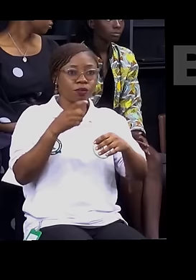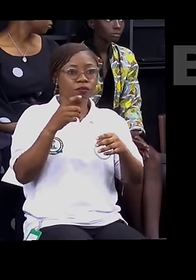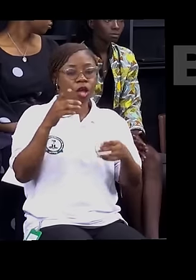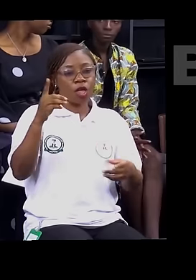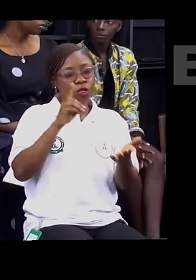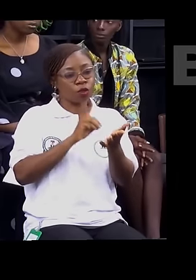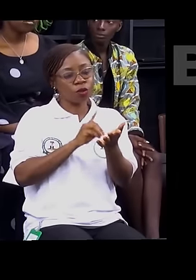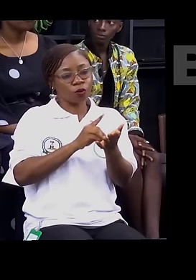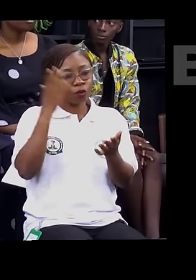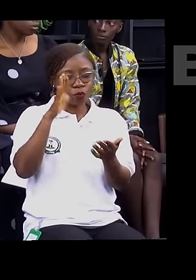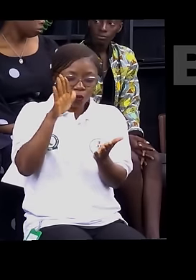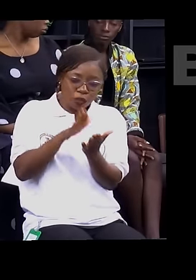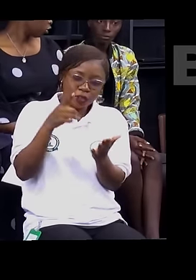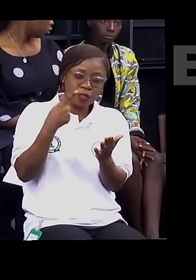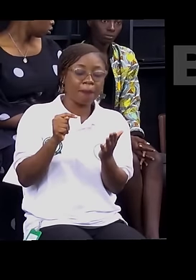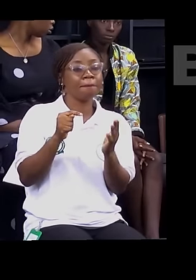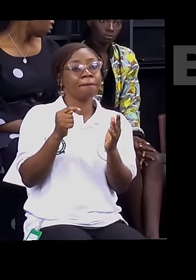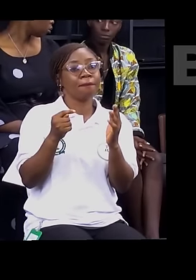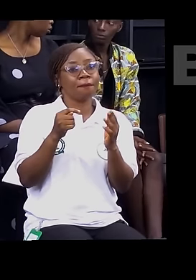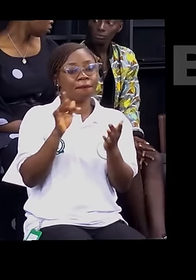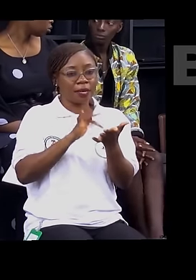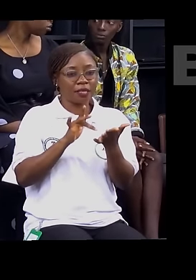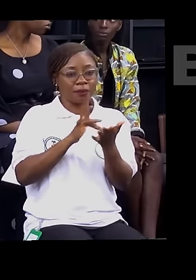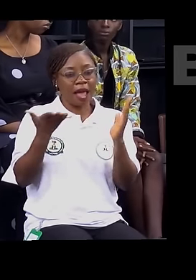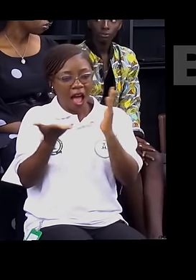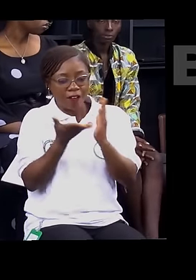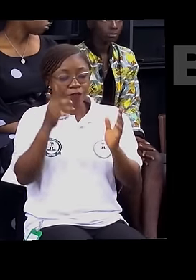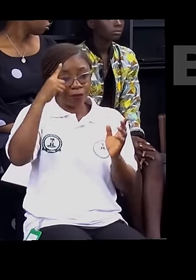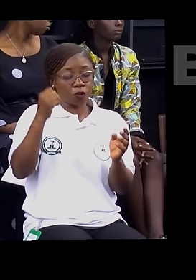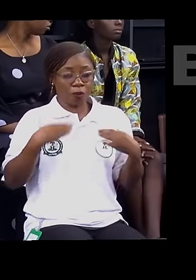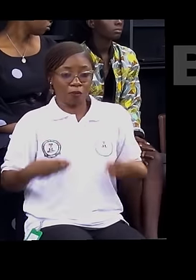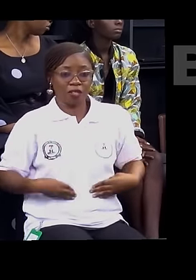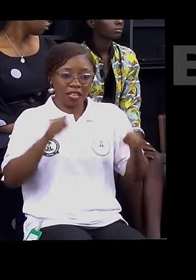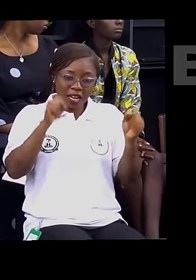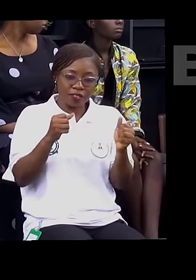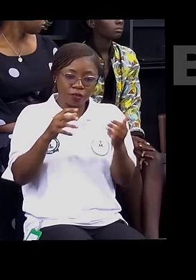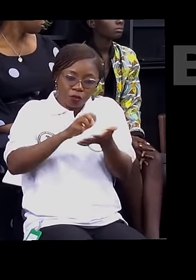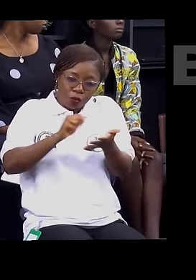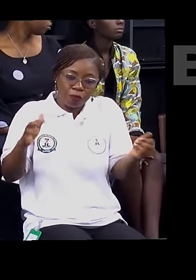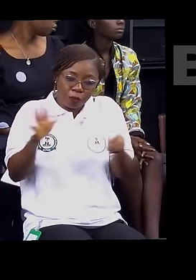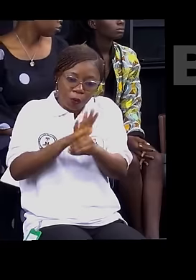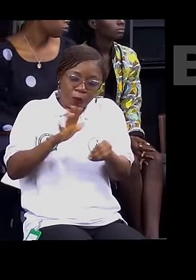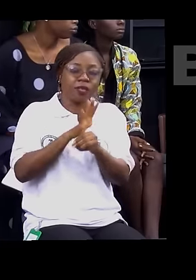half, because the body cannot remove or break down the entire dose.